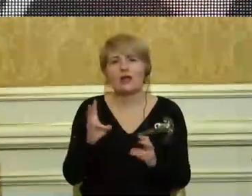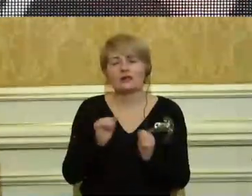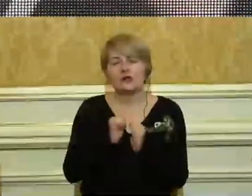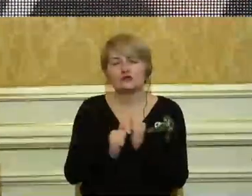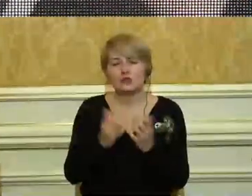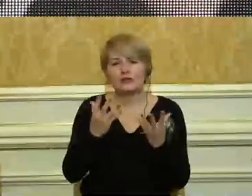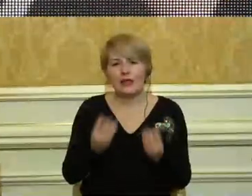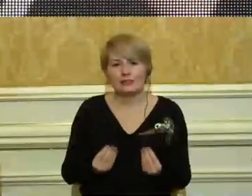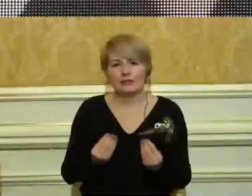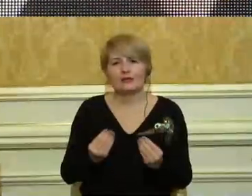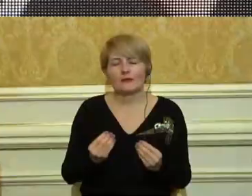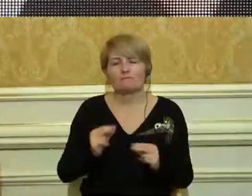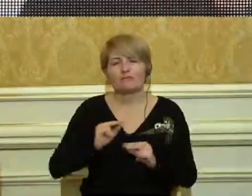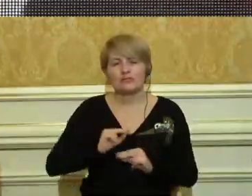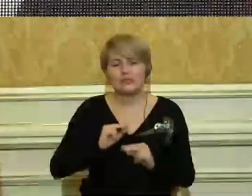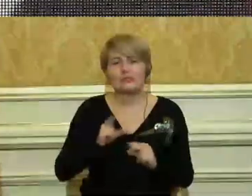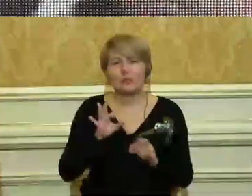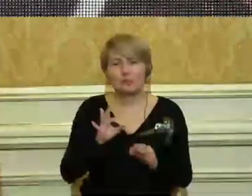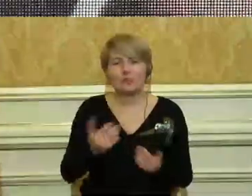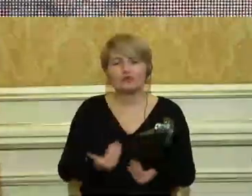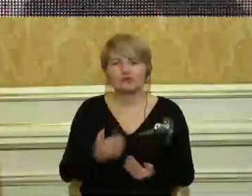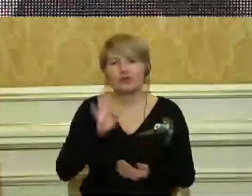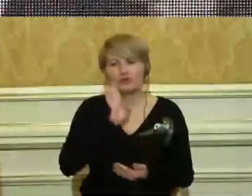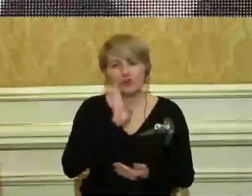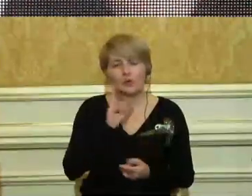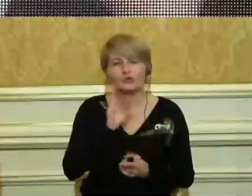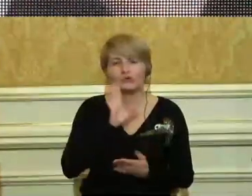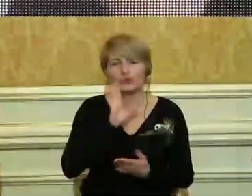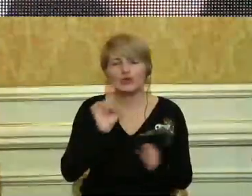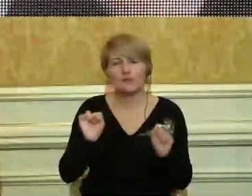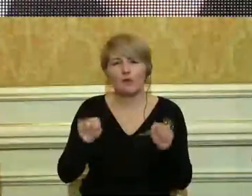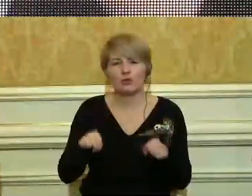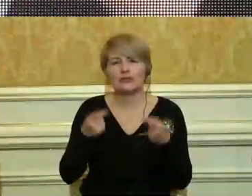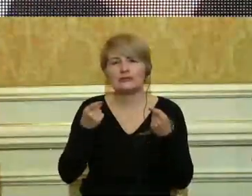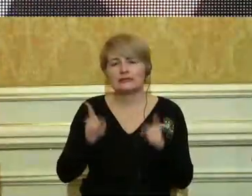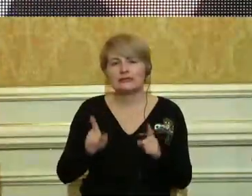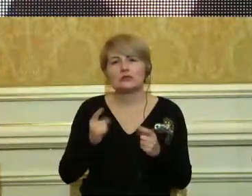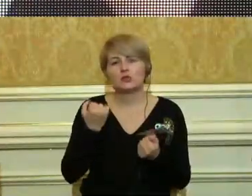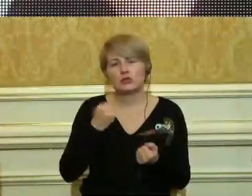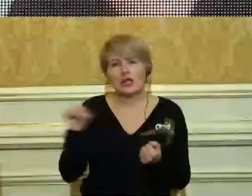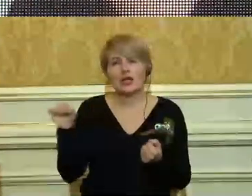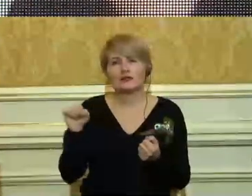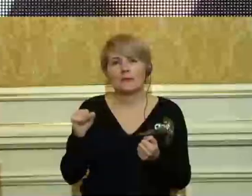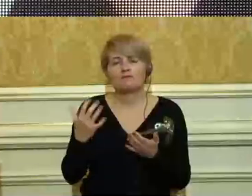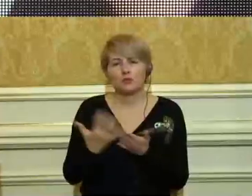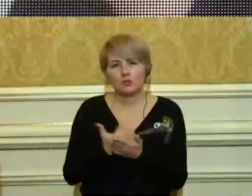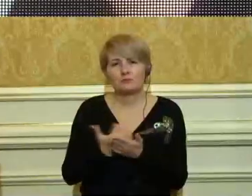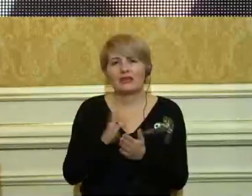life of women, so that women can actually advance in their economic